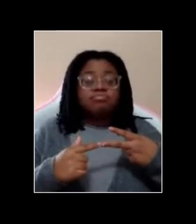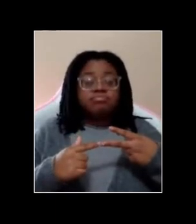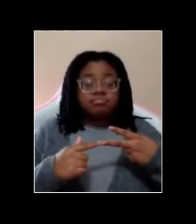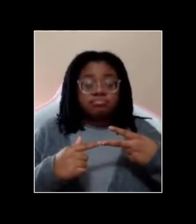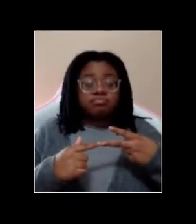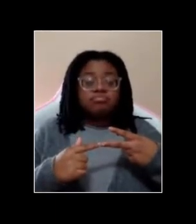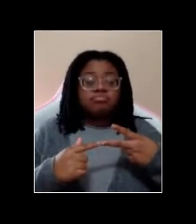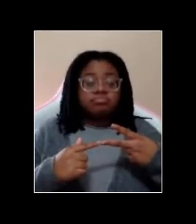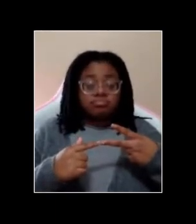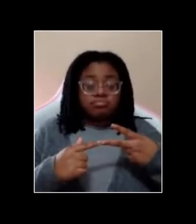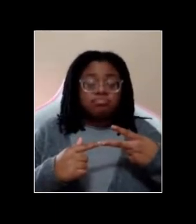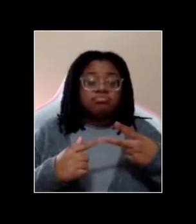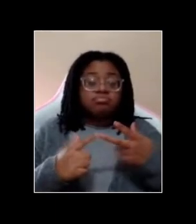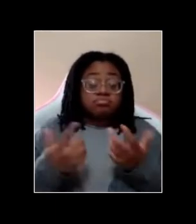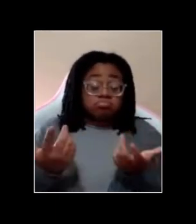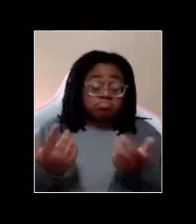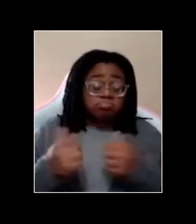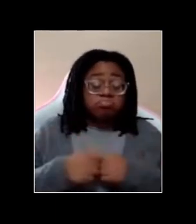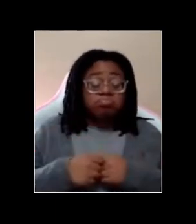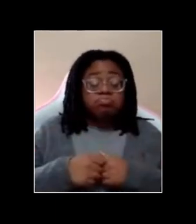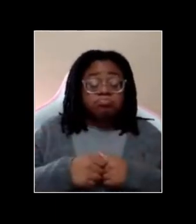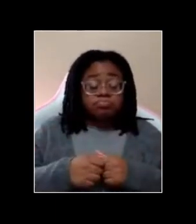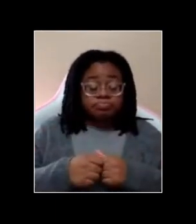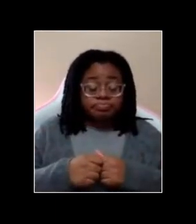However, with that altered